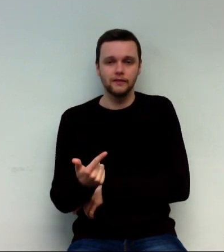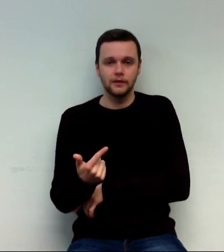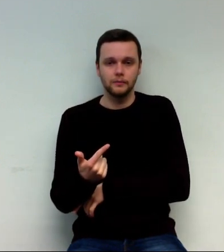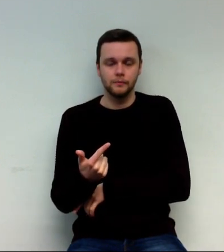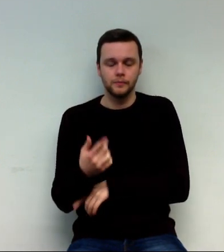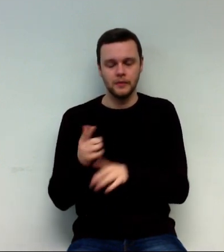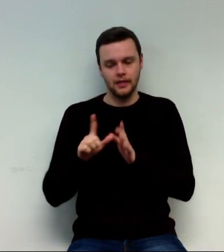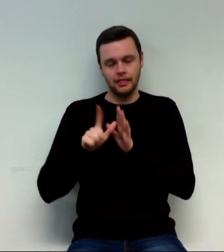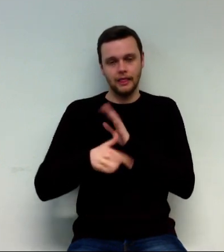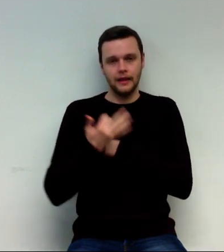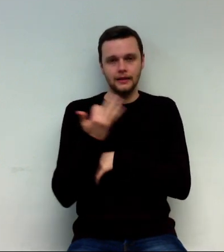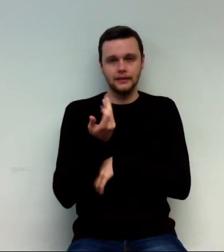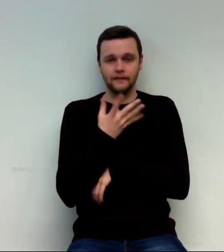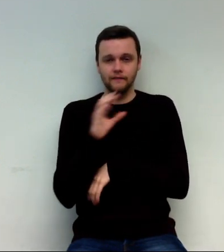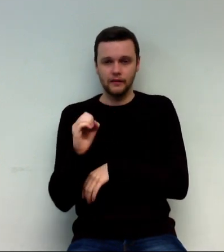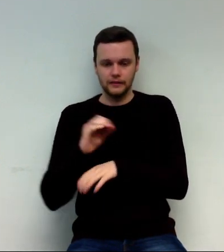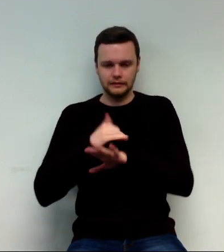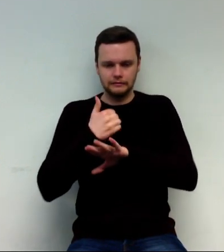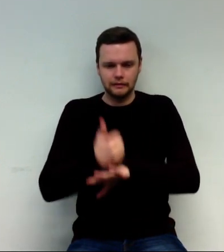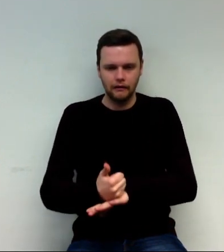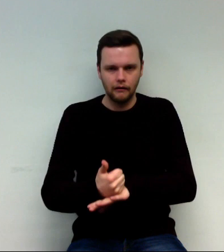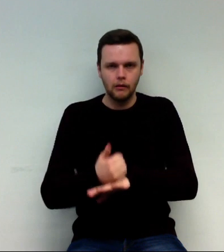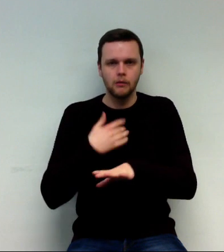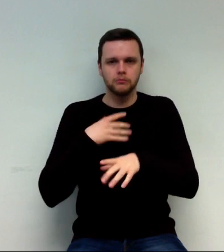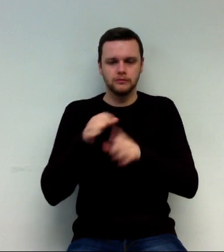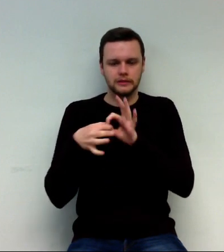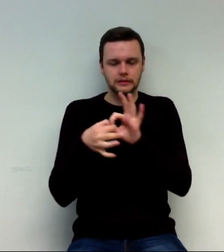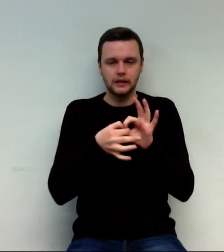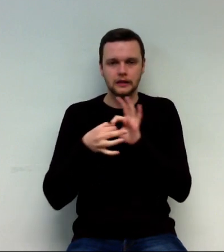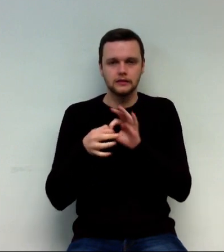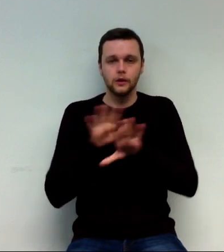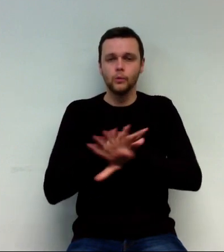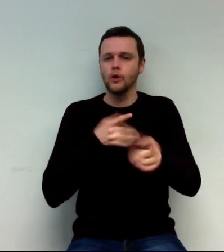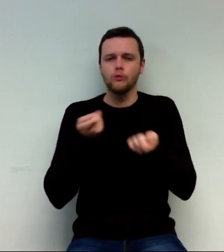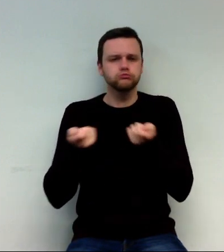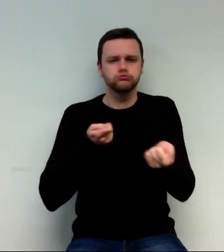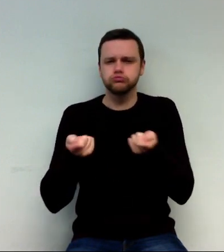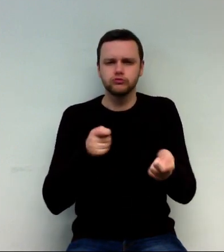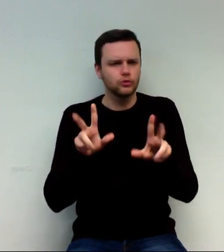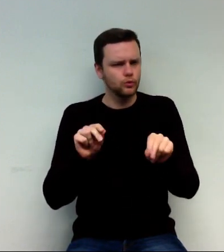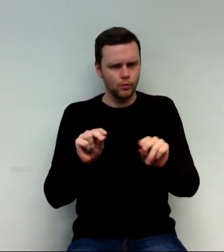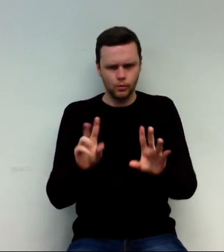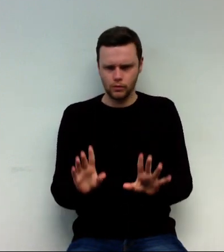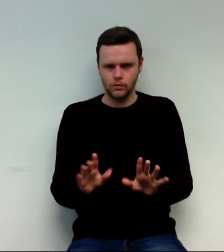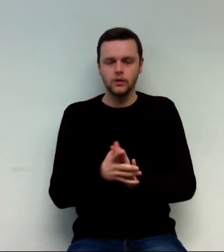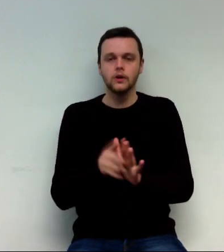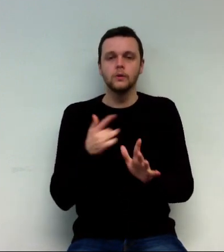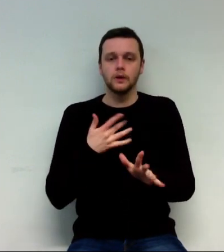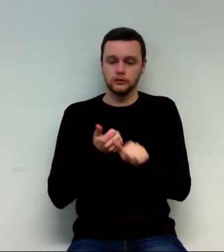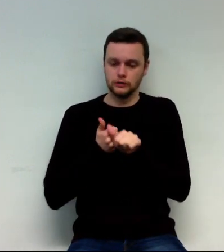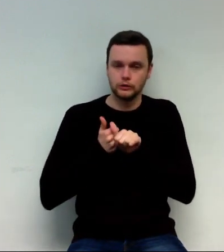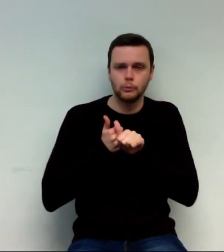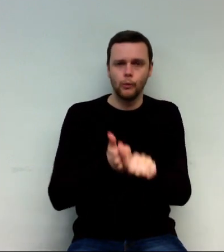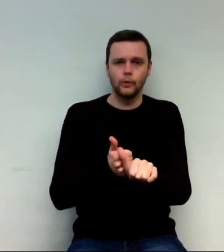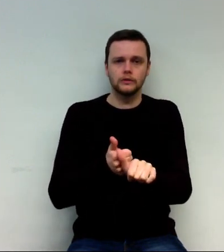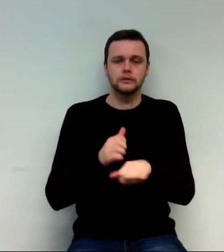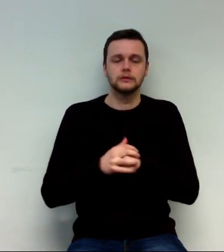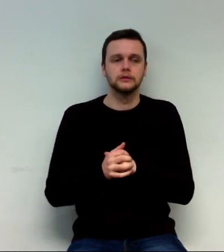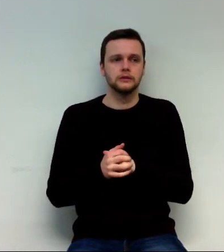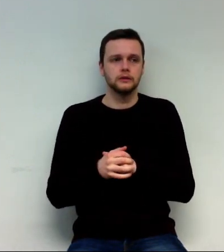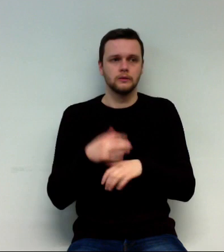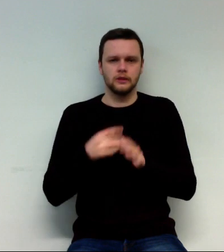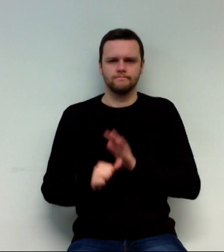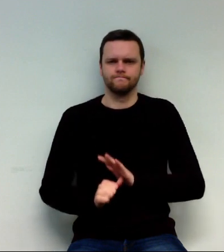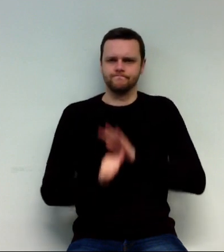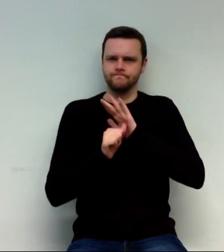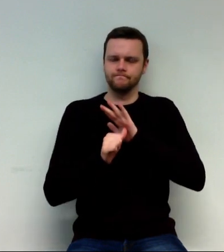was formed. We don't govern or run the Fringe in any way. We very much support it and